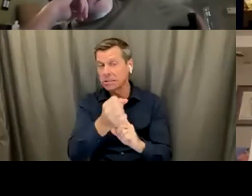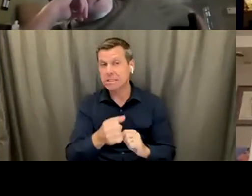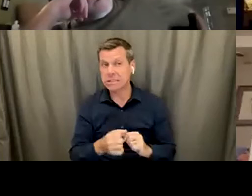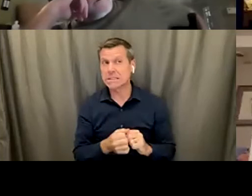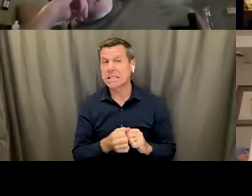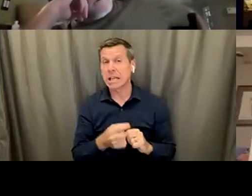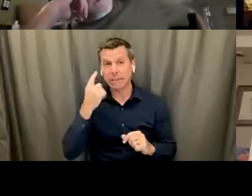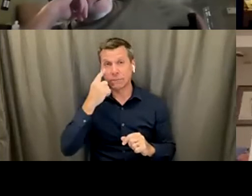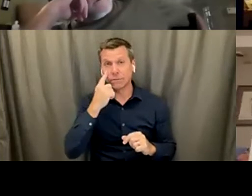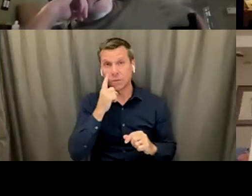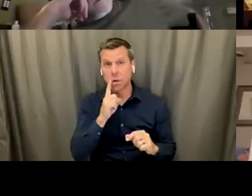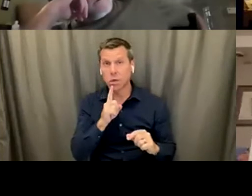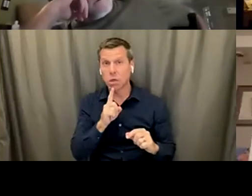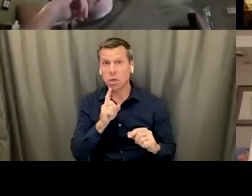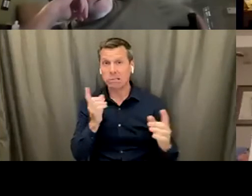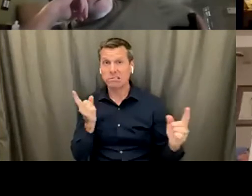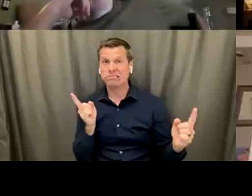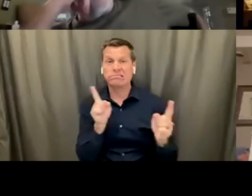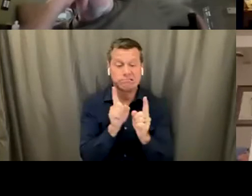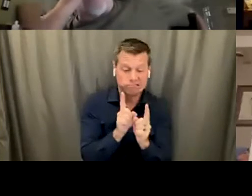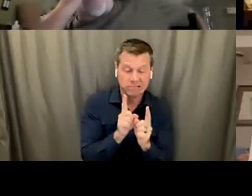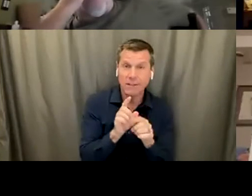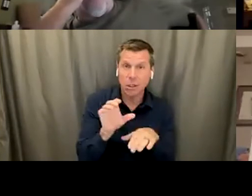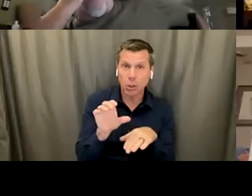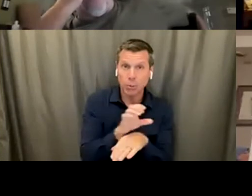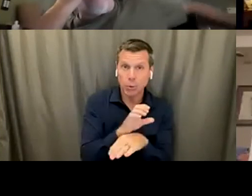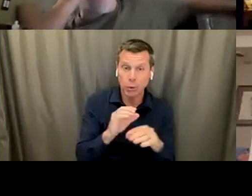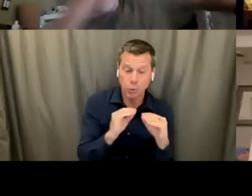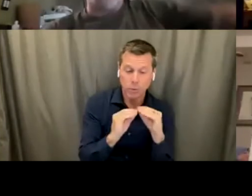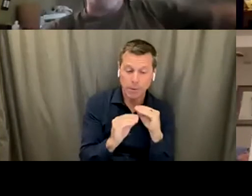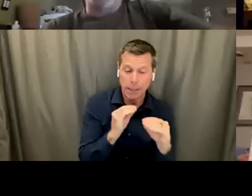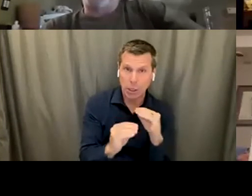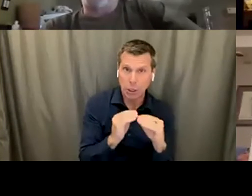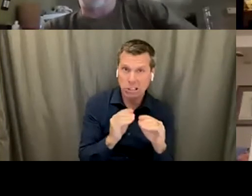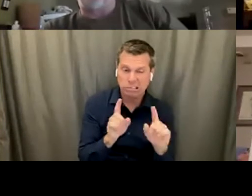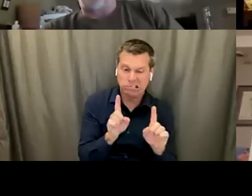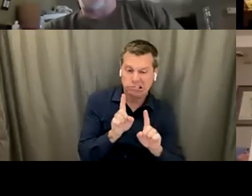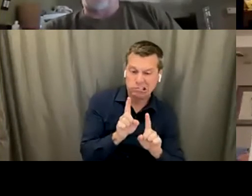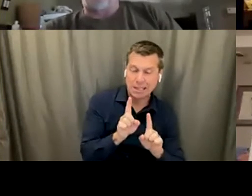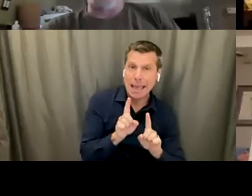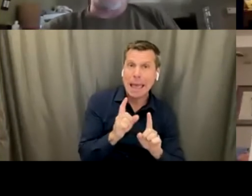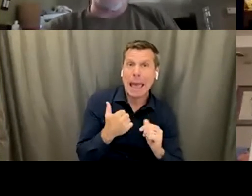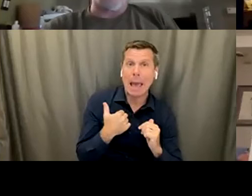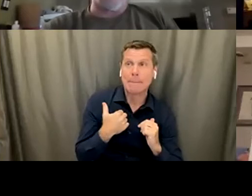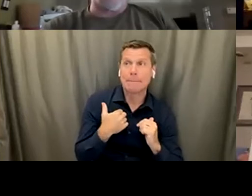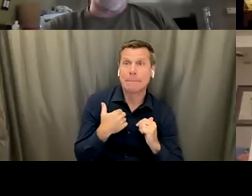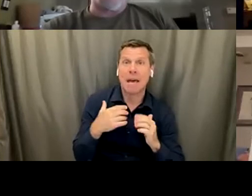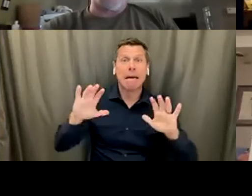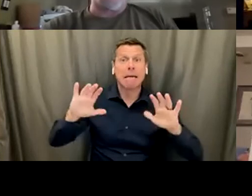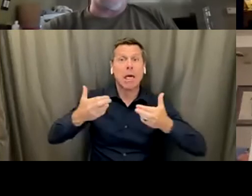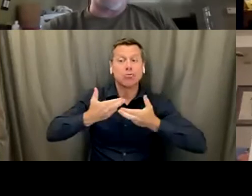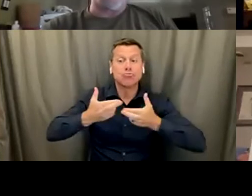as social distancing is computer repair and how that works. I'm limited on the size of the classroom